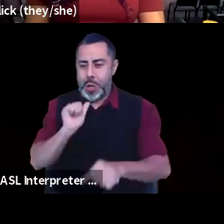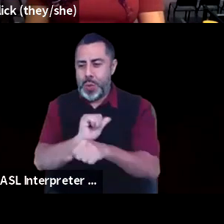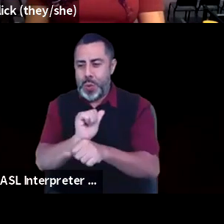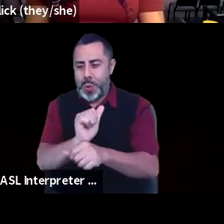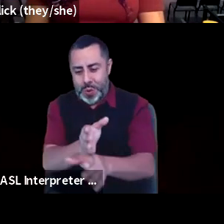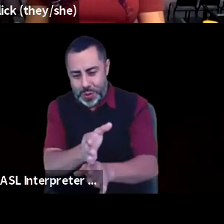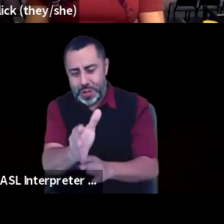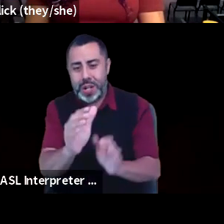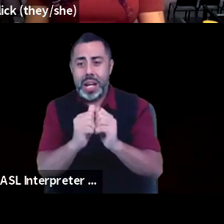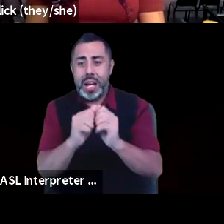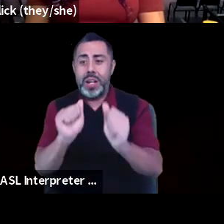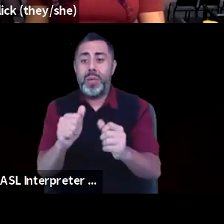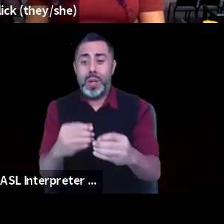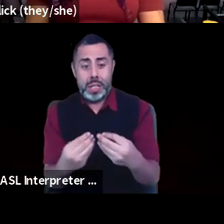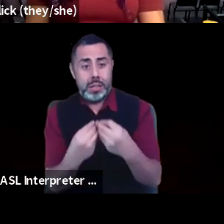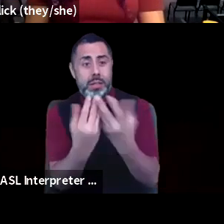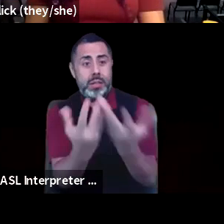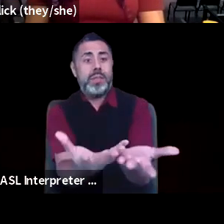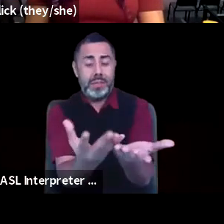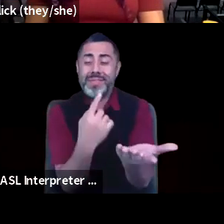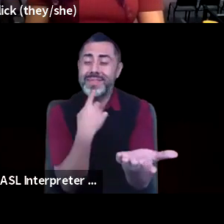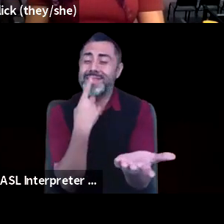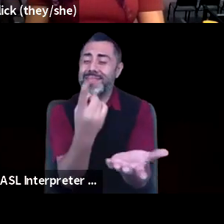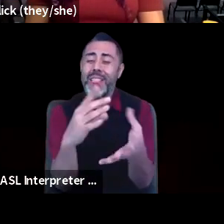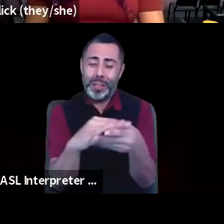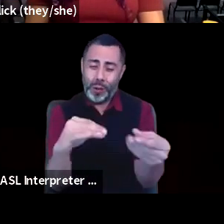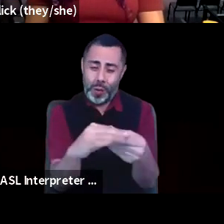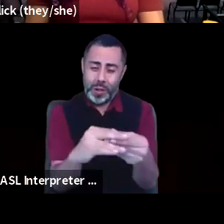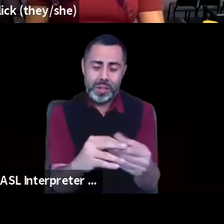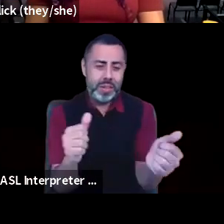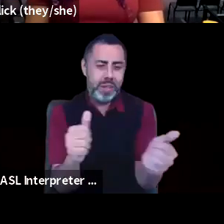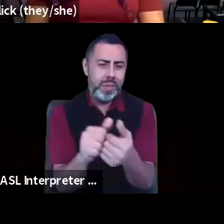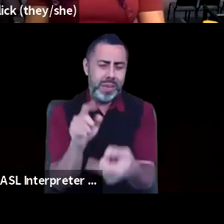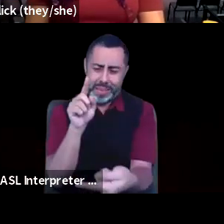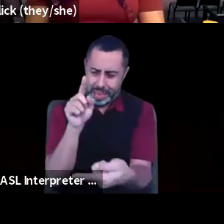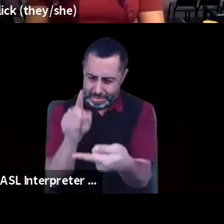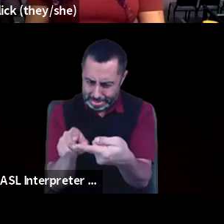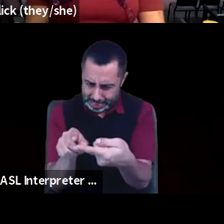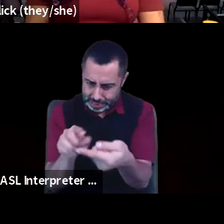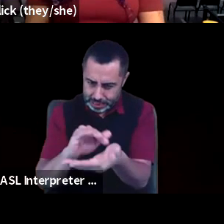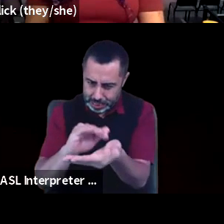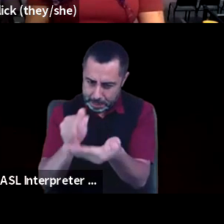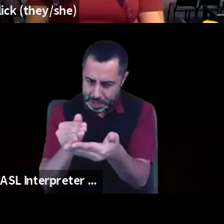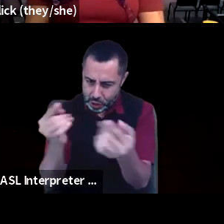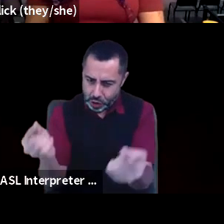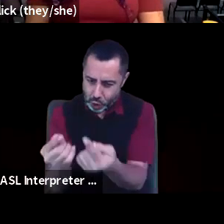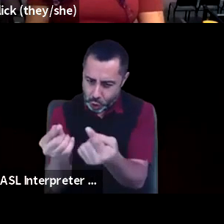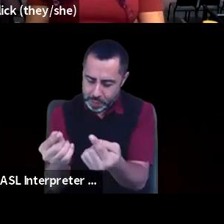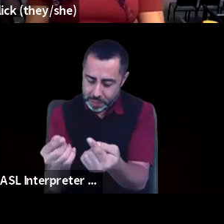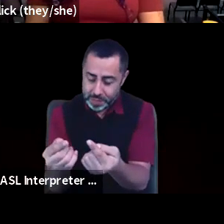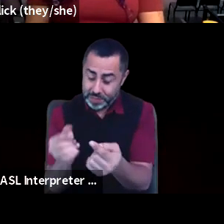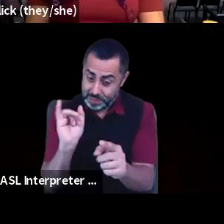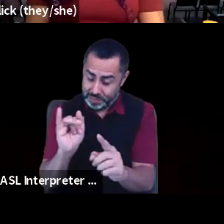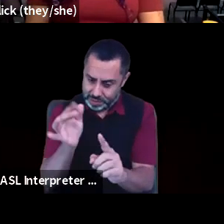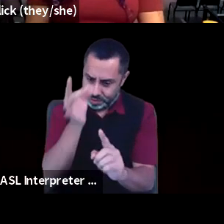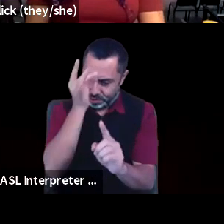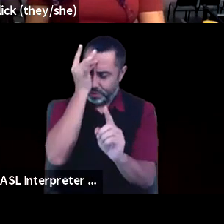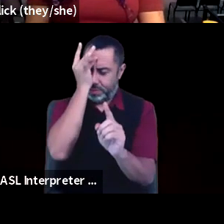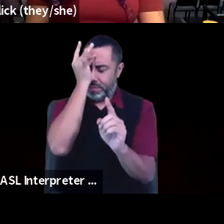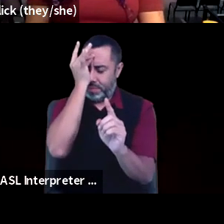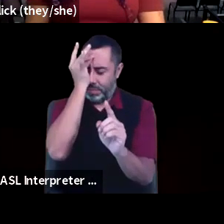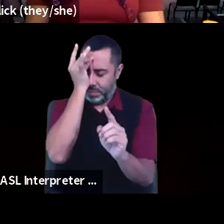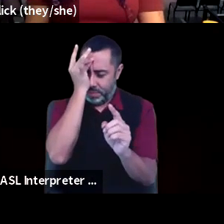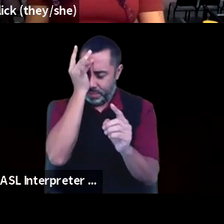stories and cause the least amount of harm? And I'm thinking of that as moving forward, and in this